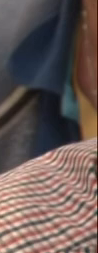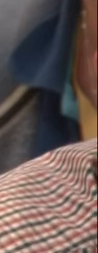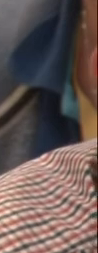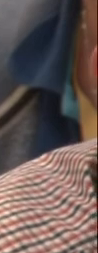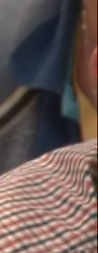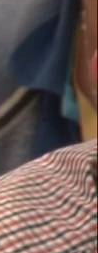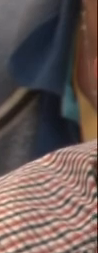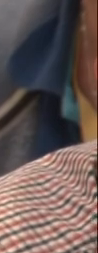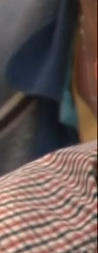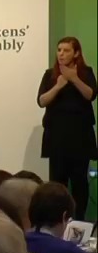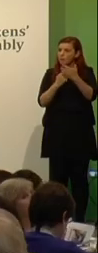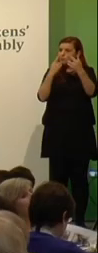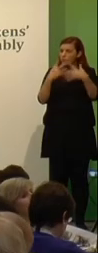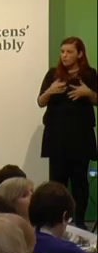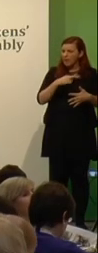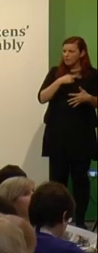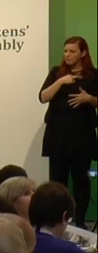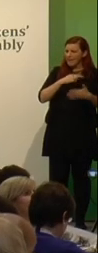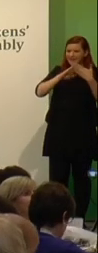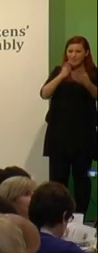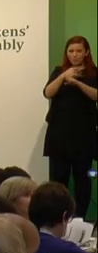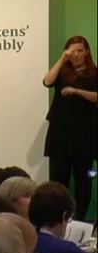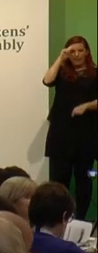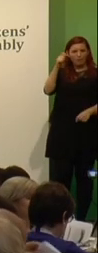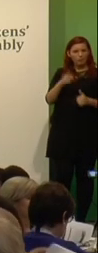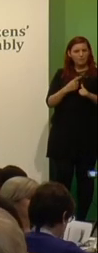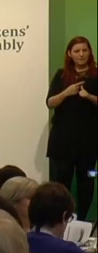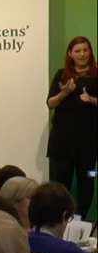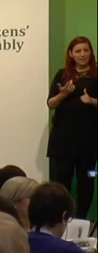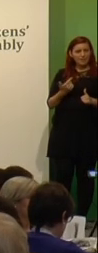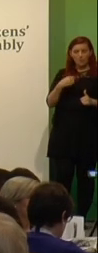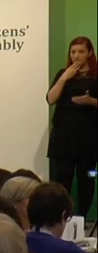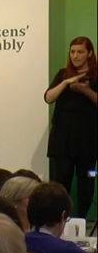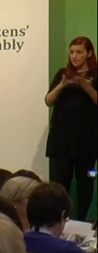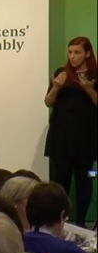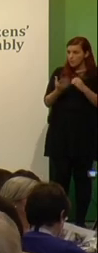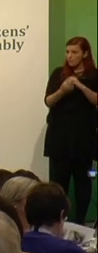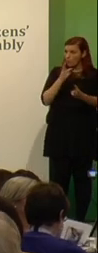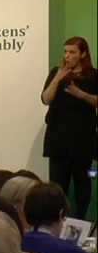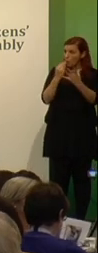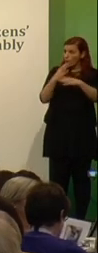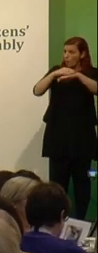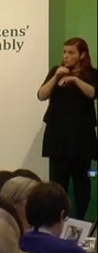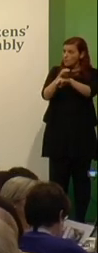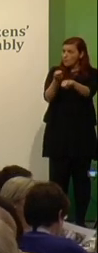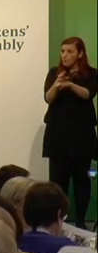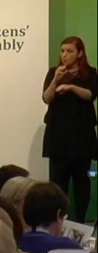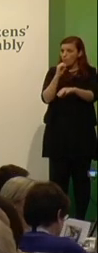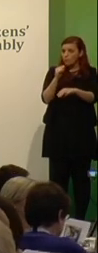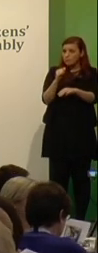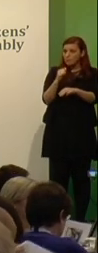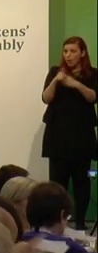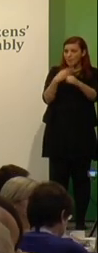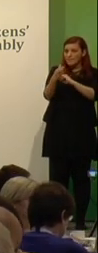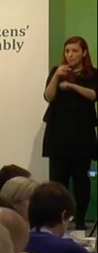the findings are counterintuitive. And my main message is, if you work with older people, you won't always get what you